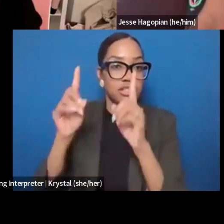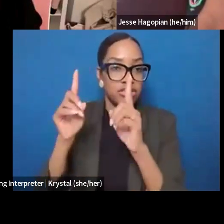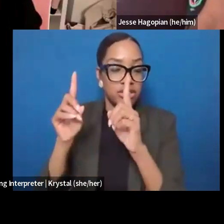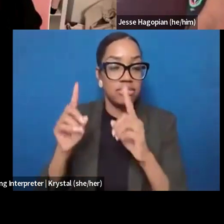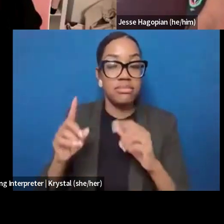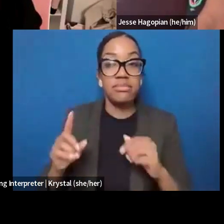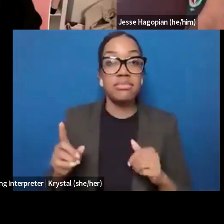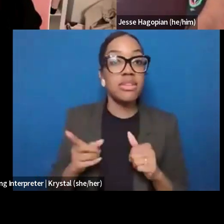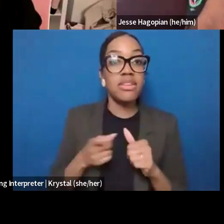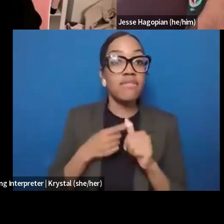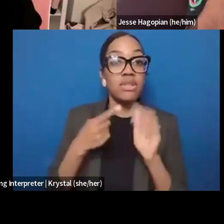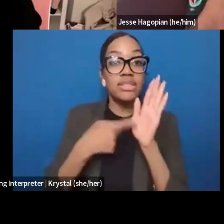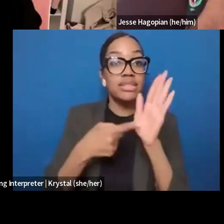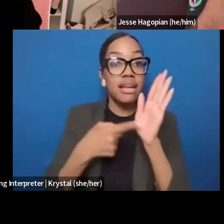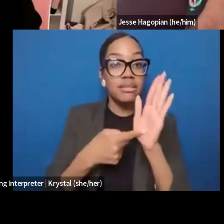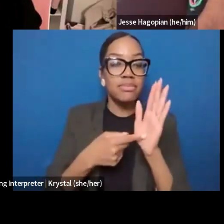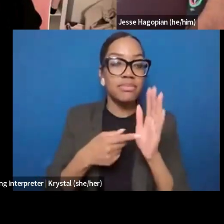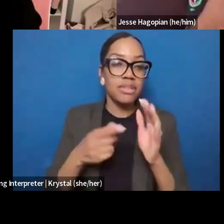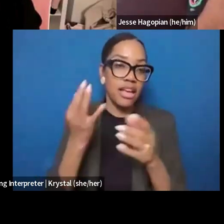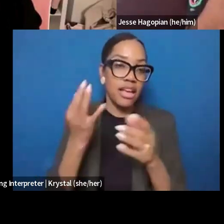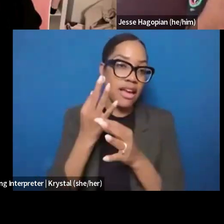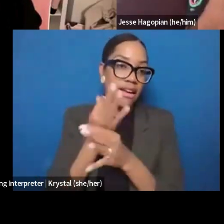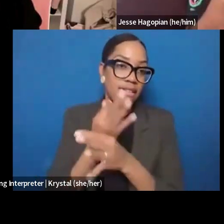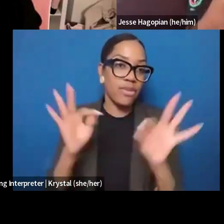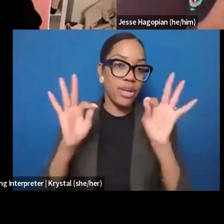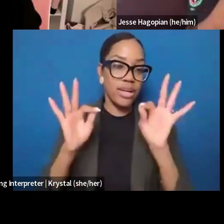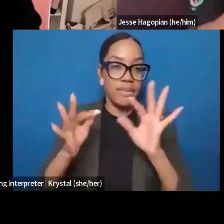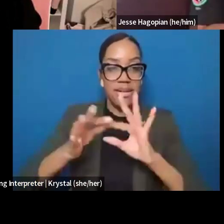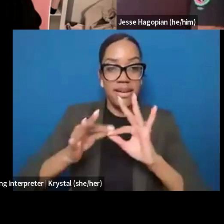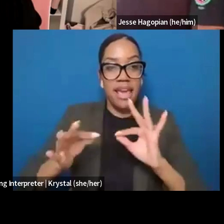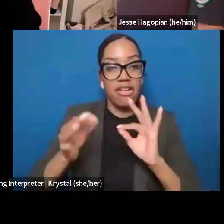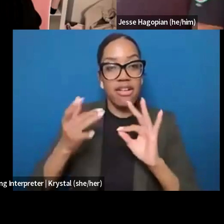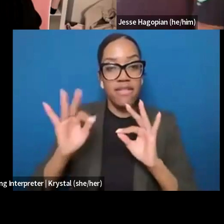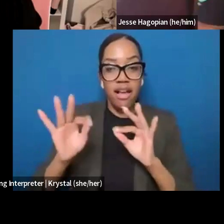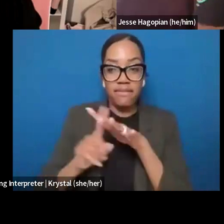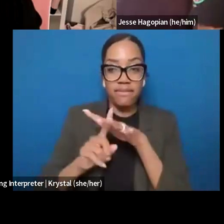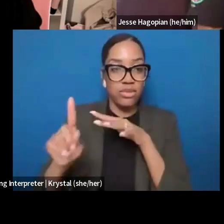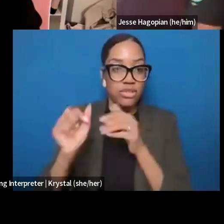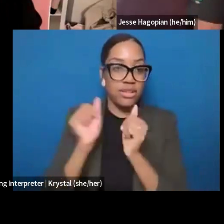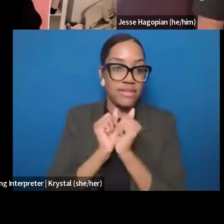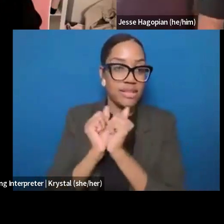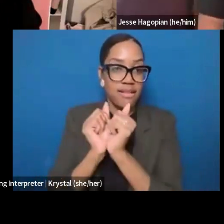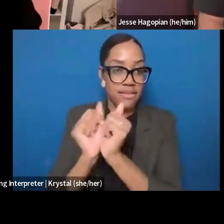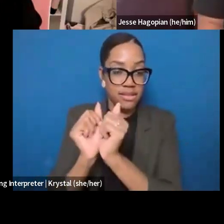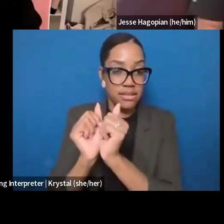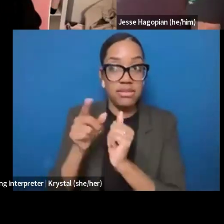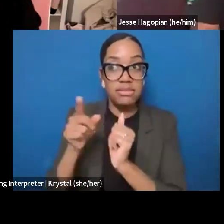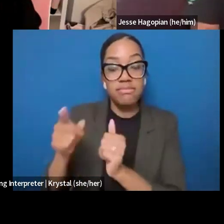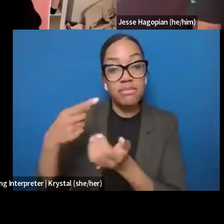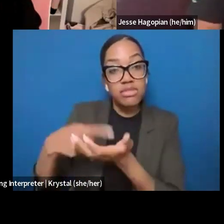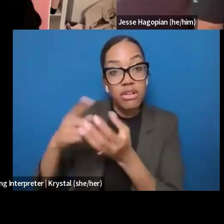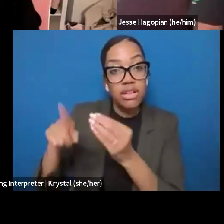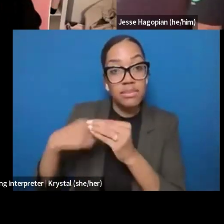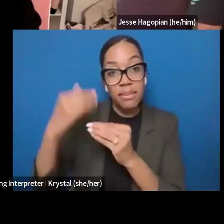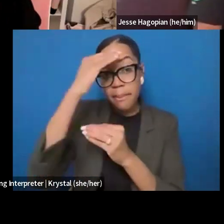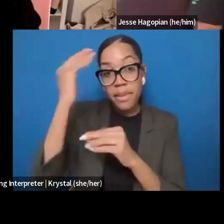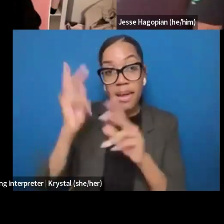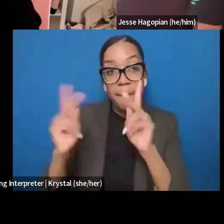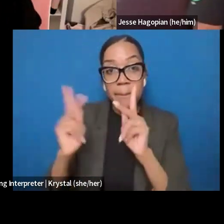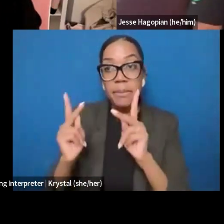are the freedom narratives of fugitive slaves, right? Where they're explicitly talking about Black people pursuing